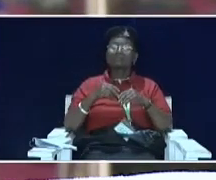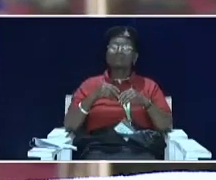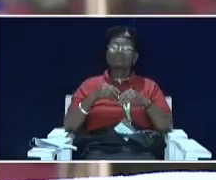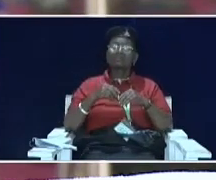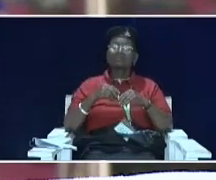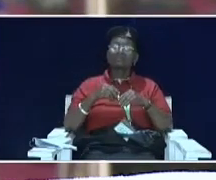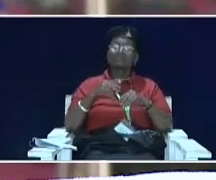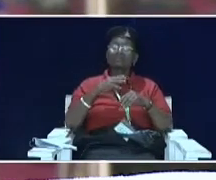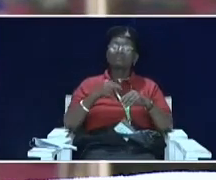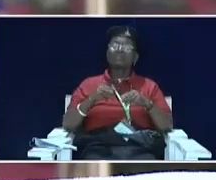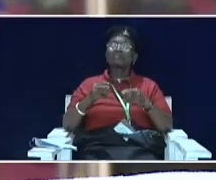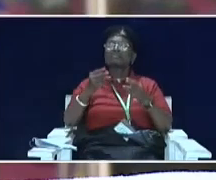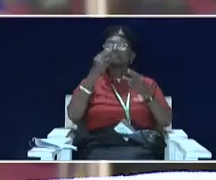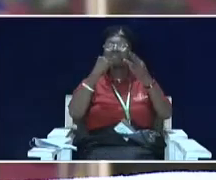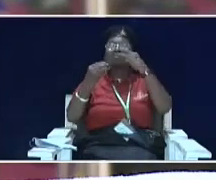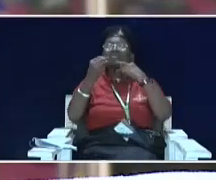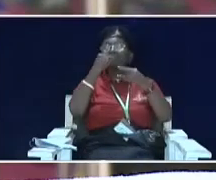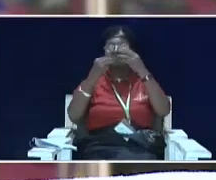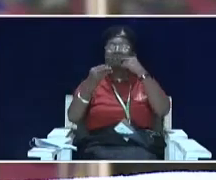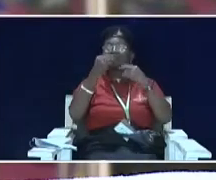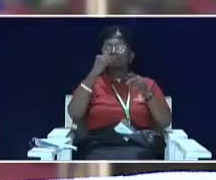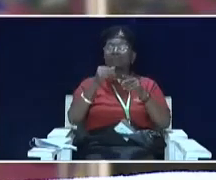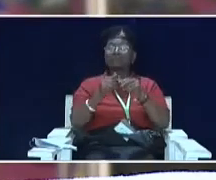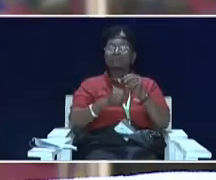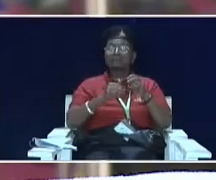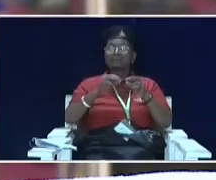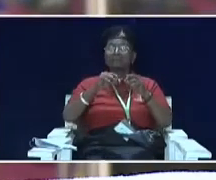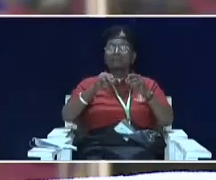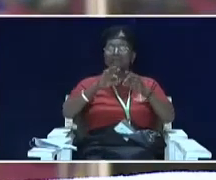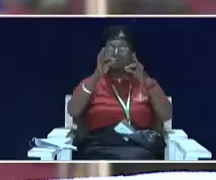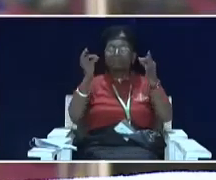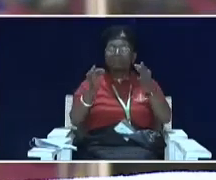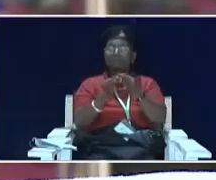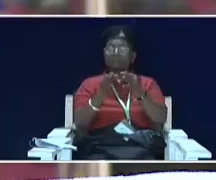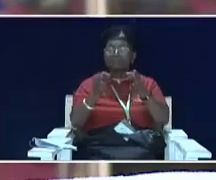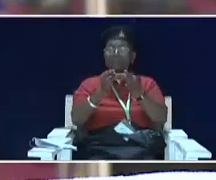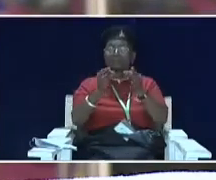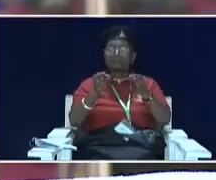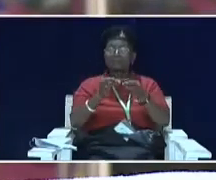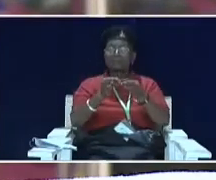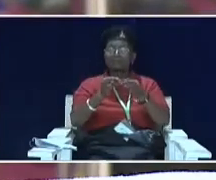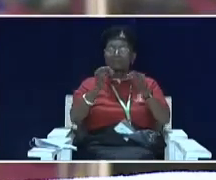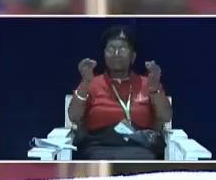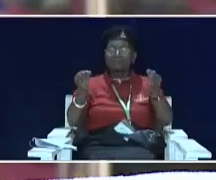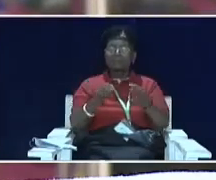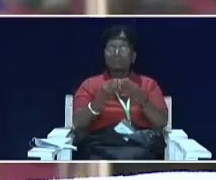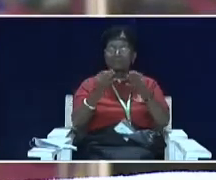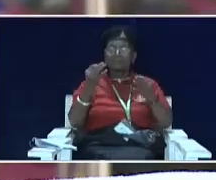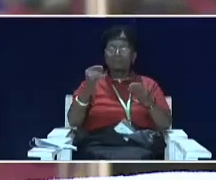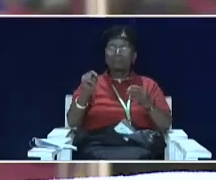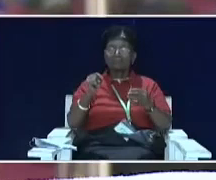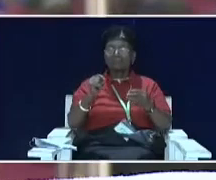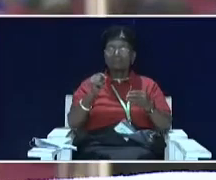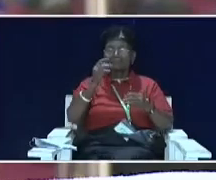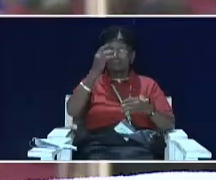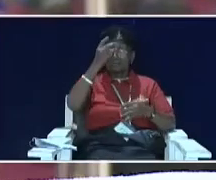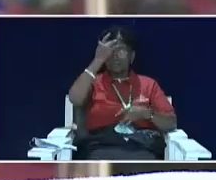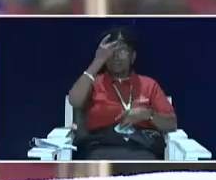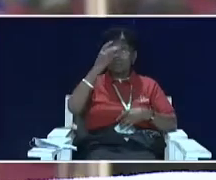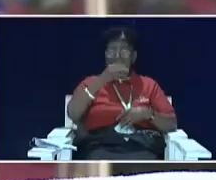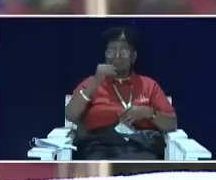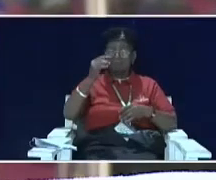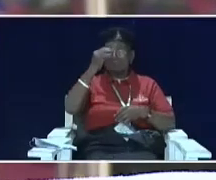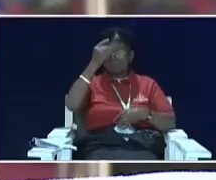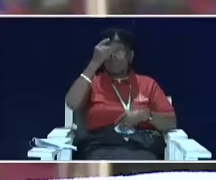and consume every form of sickness and disease in my